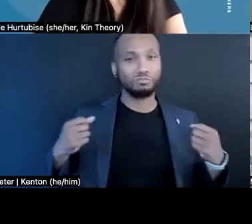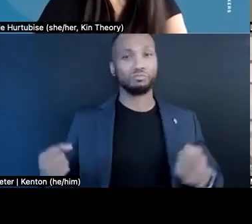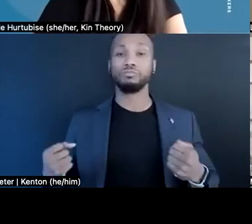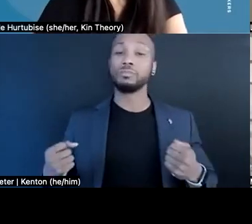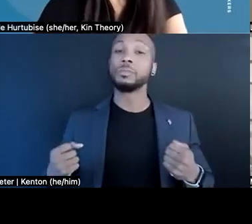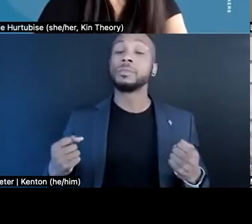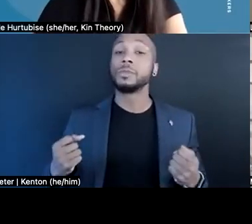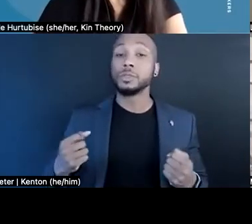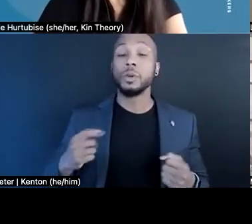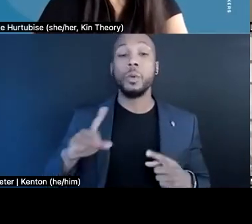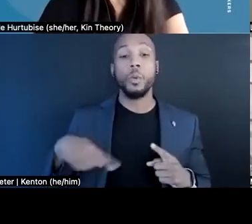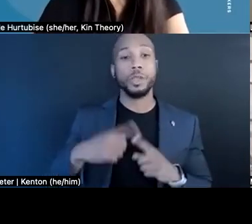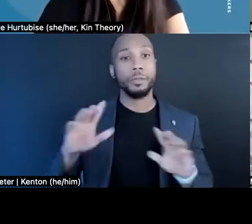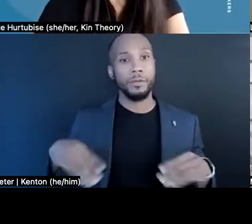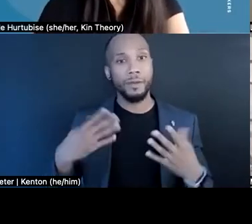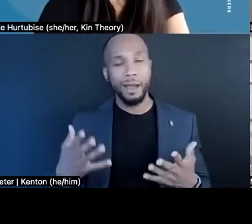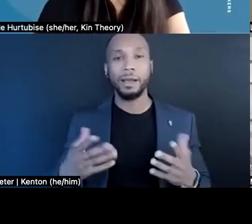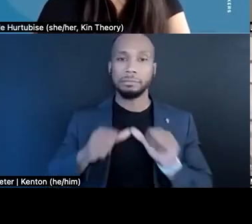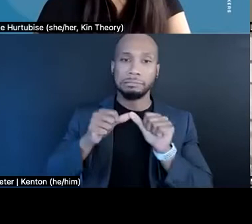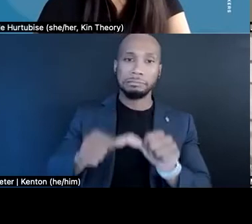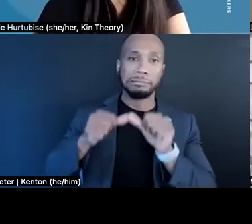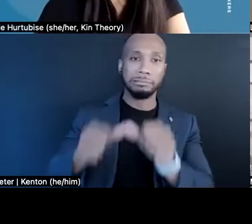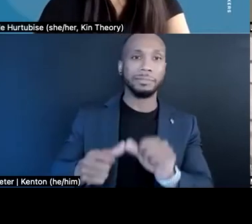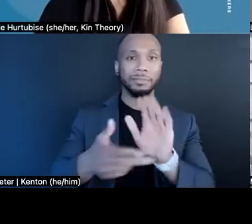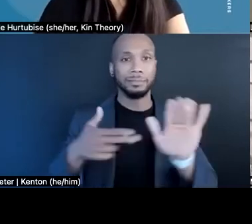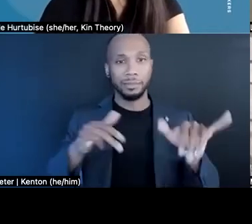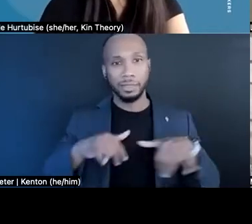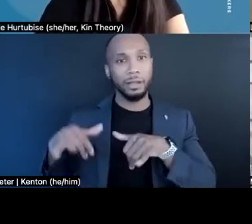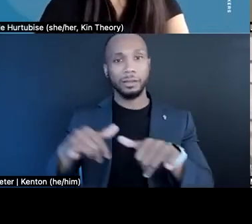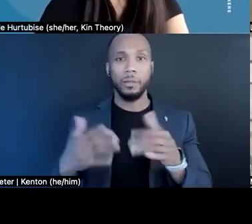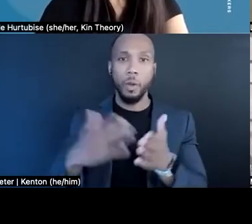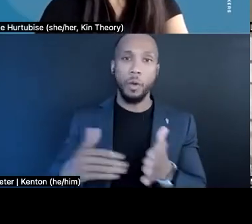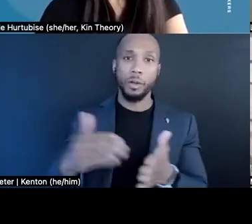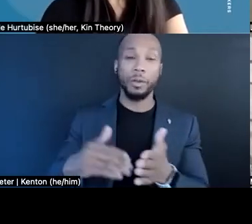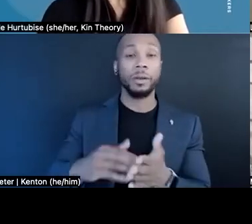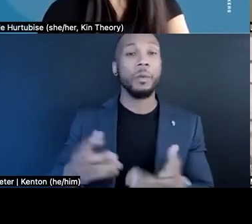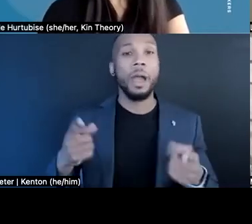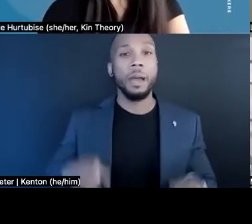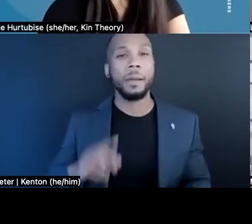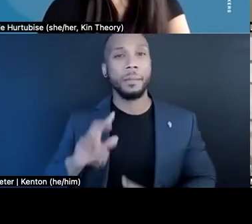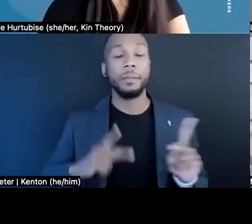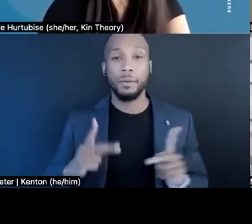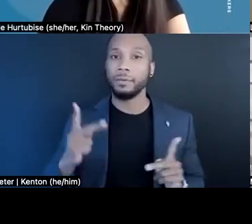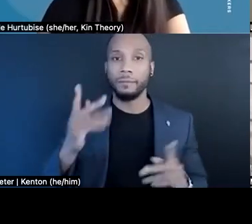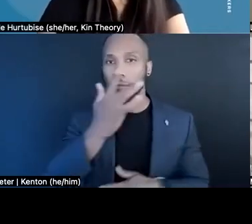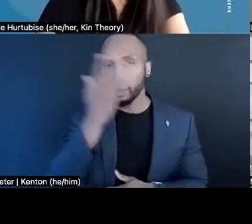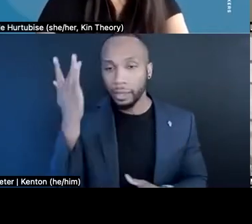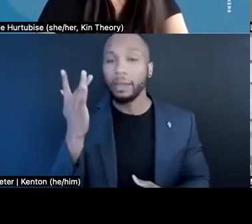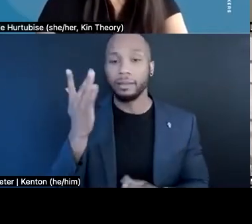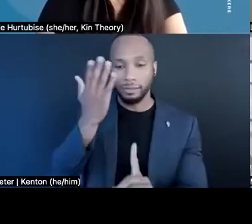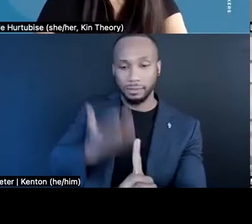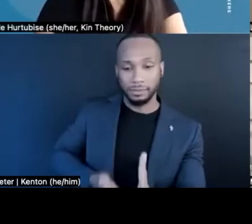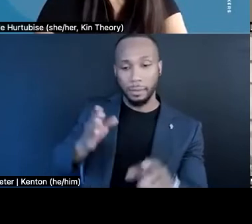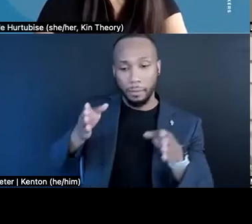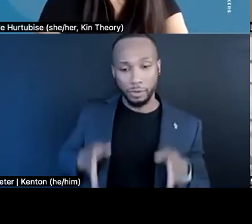you give people those same stereotypes over and over, people tend to forget that they're actually people, and they see them as